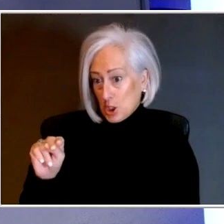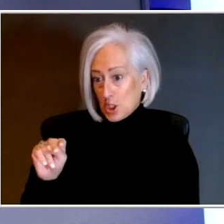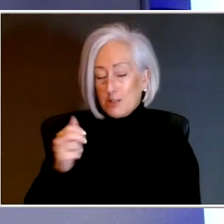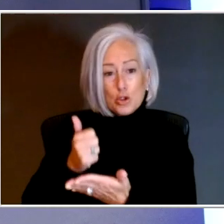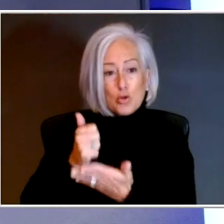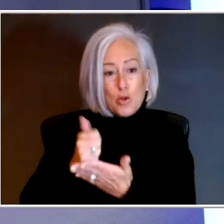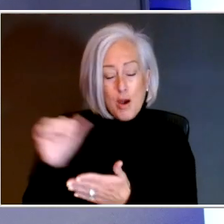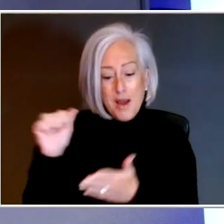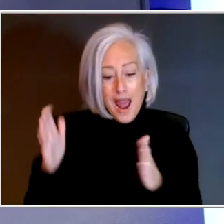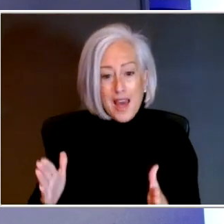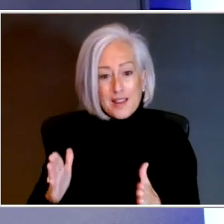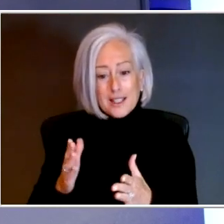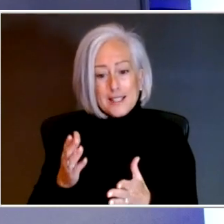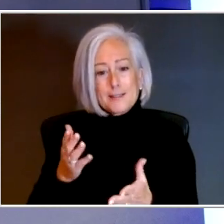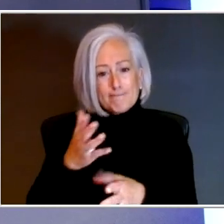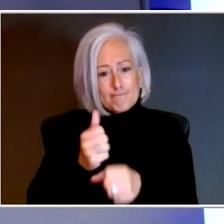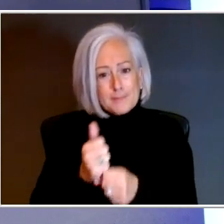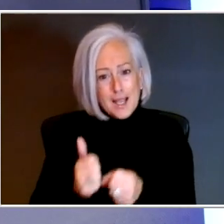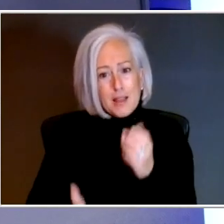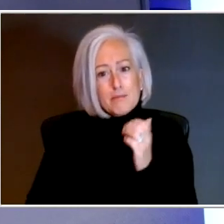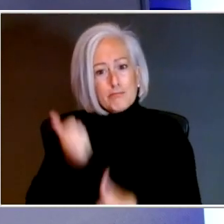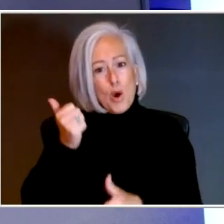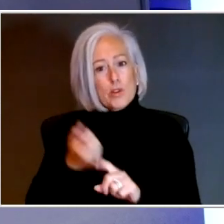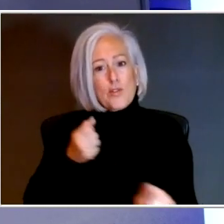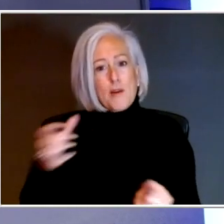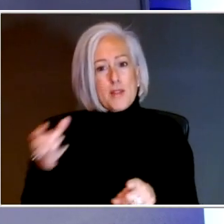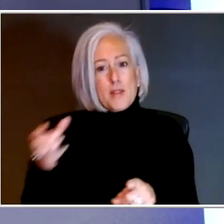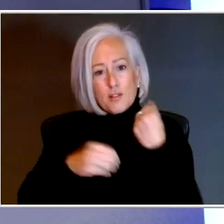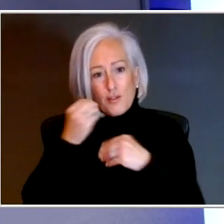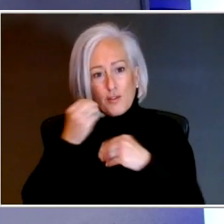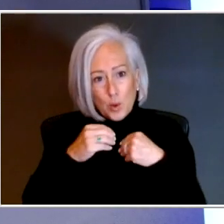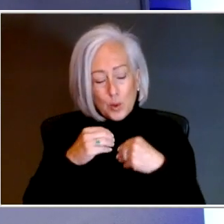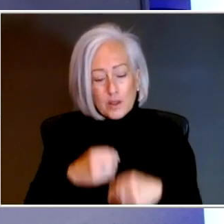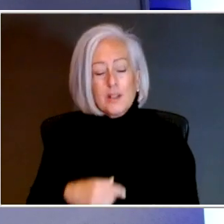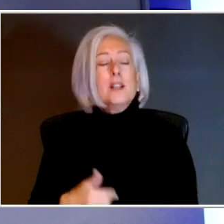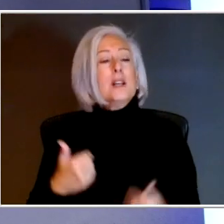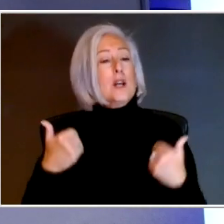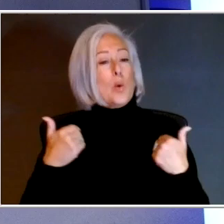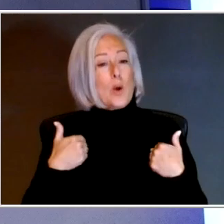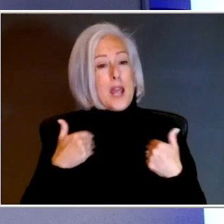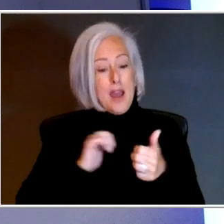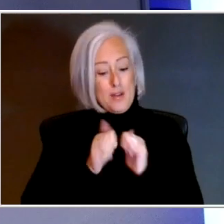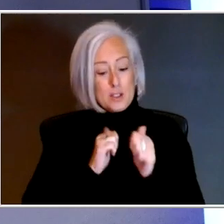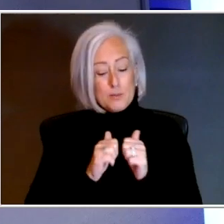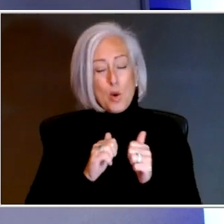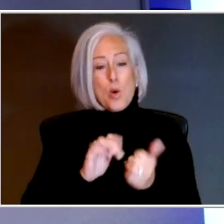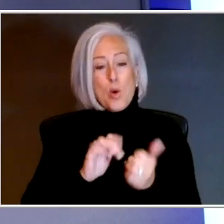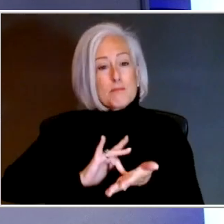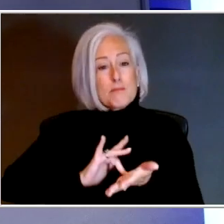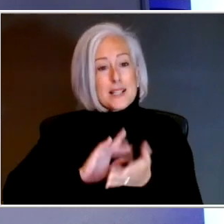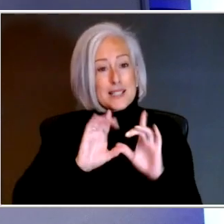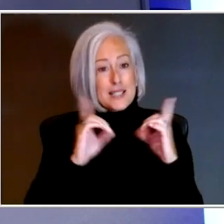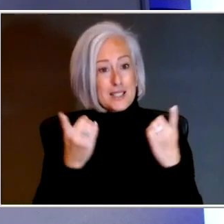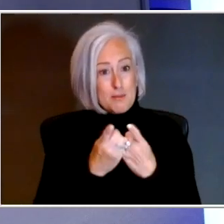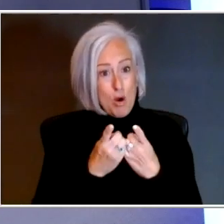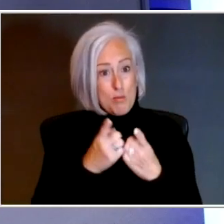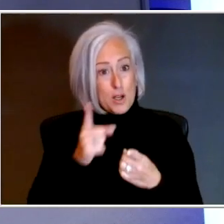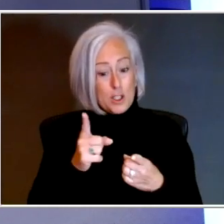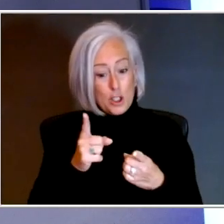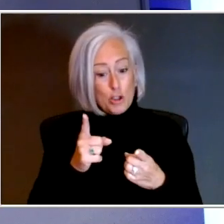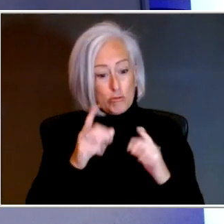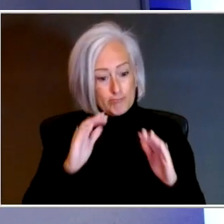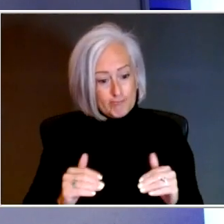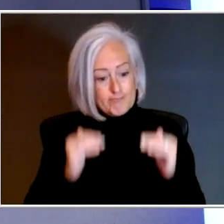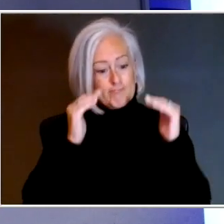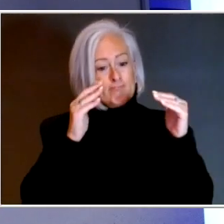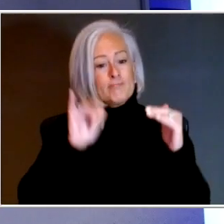with you. The health system already has a sports medicine department. You, though, took it one step further. This has been your passion, and I want to hear a little bit more about